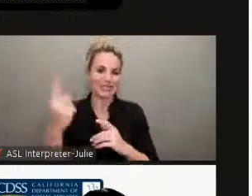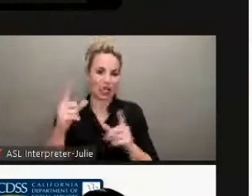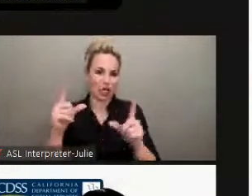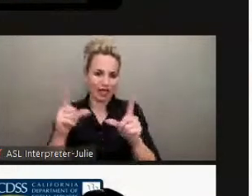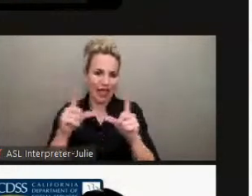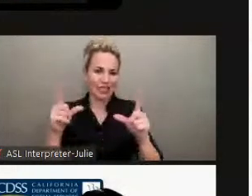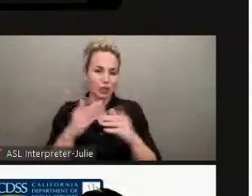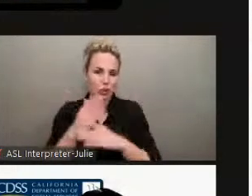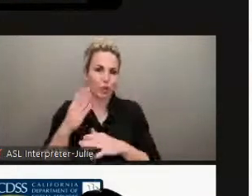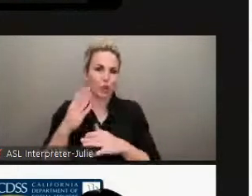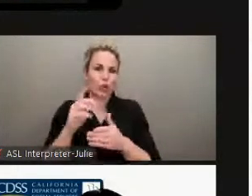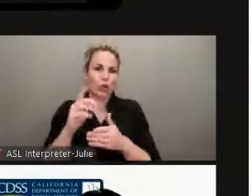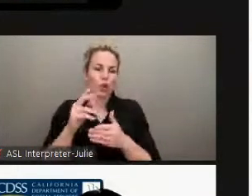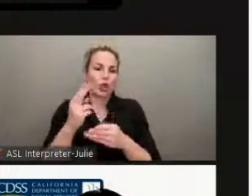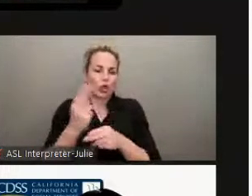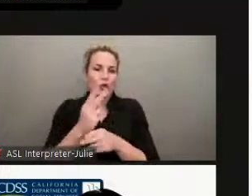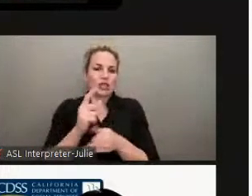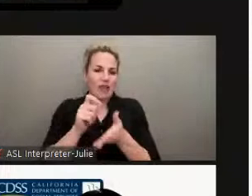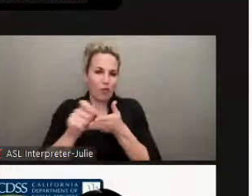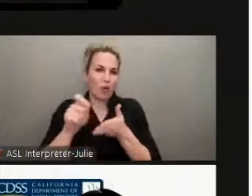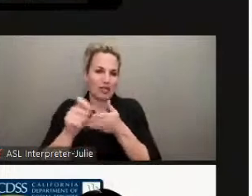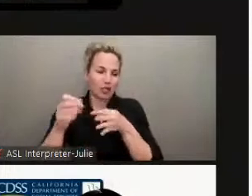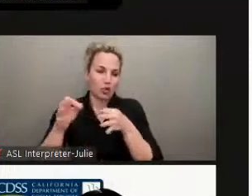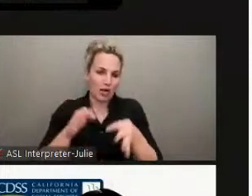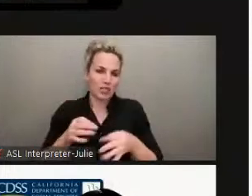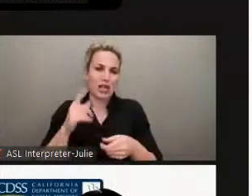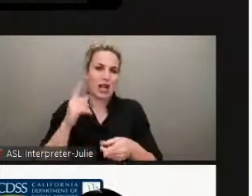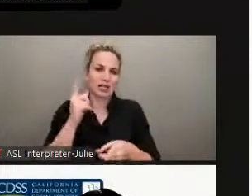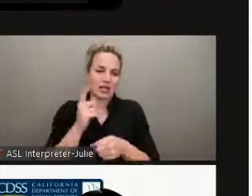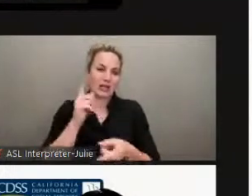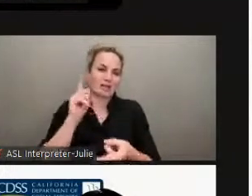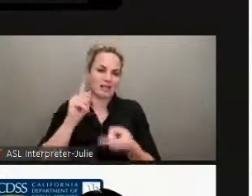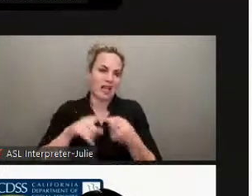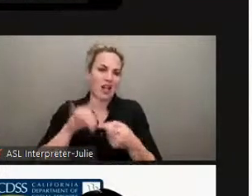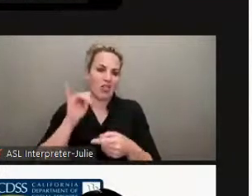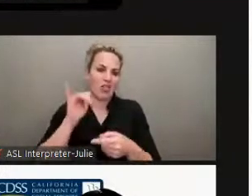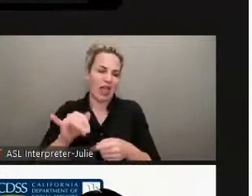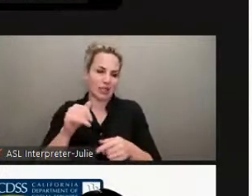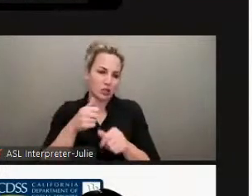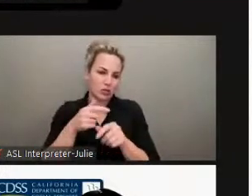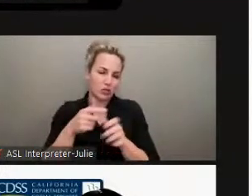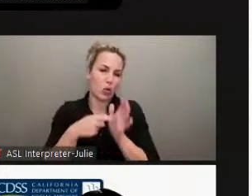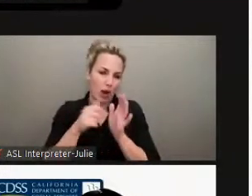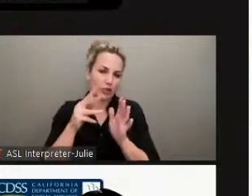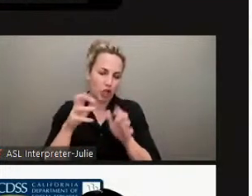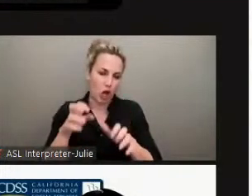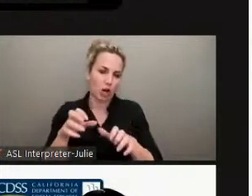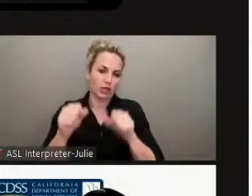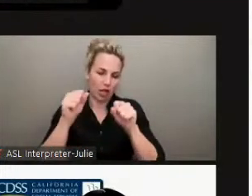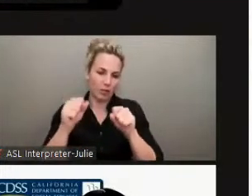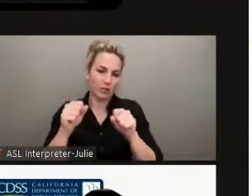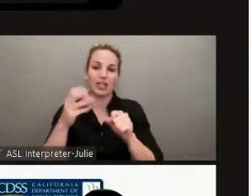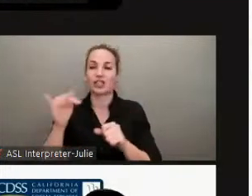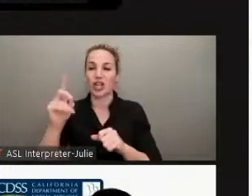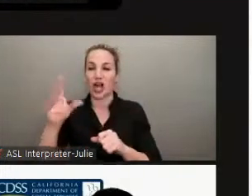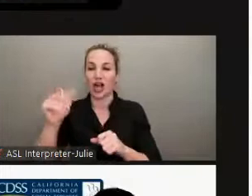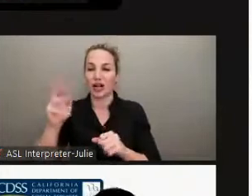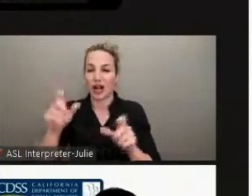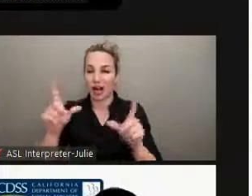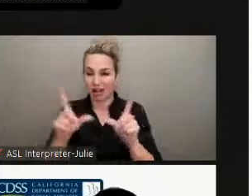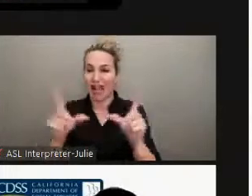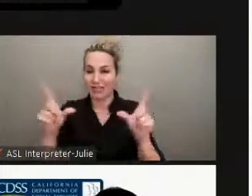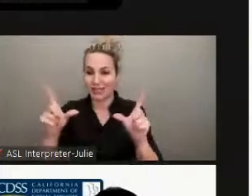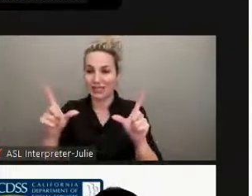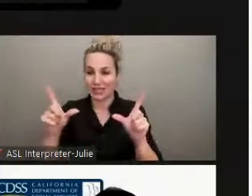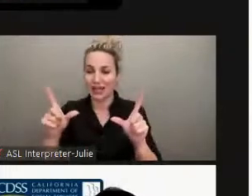the use of written directives until regulations are adopted. The childcare licensing will be drafting written directives